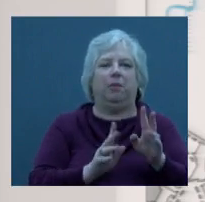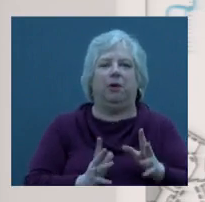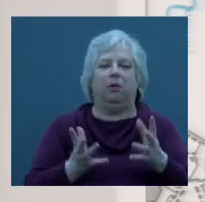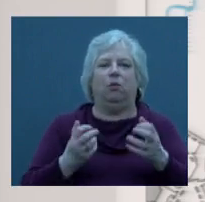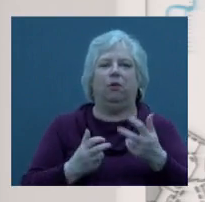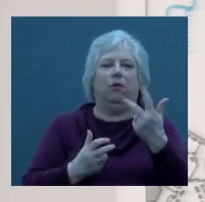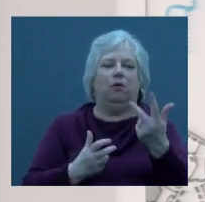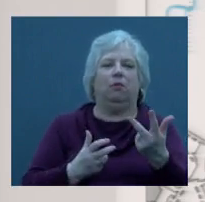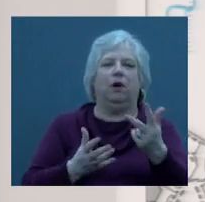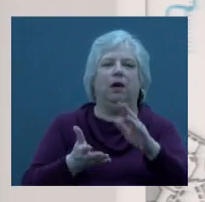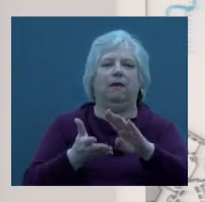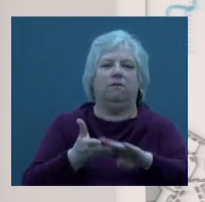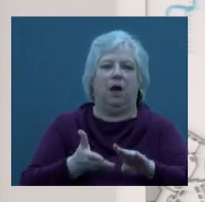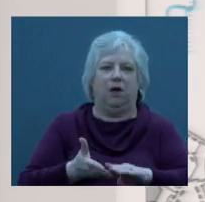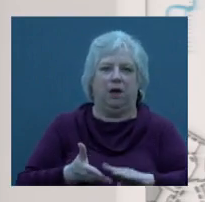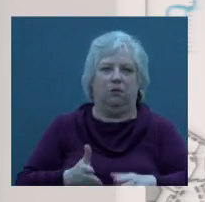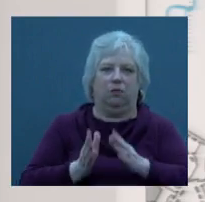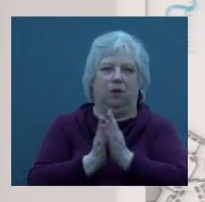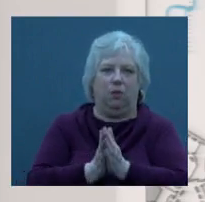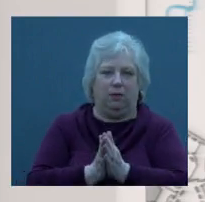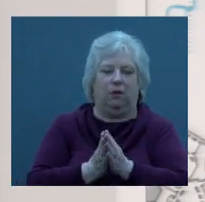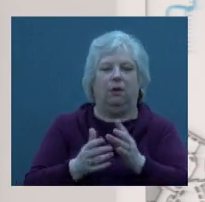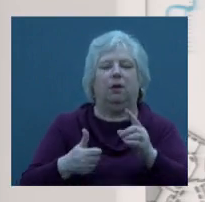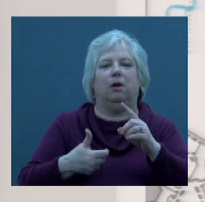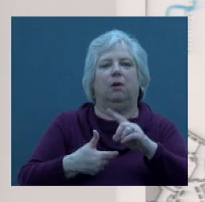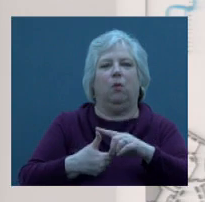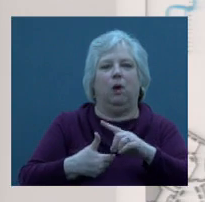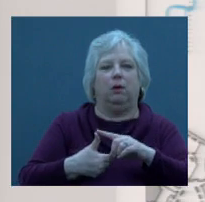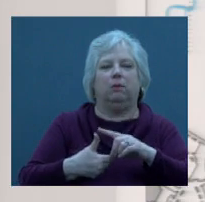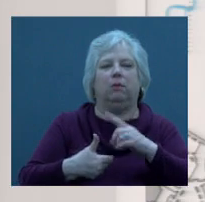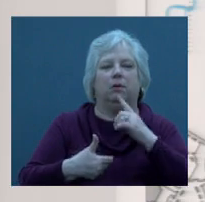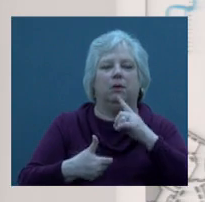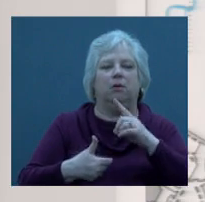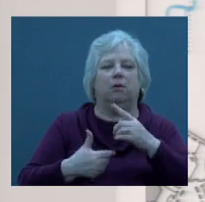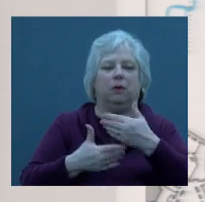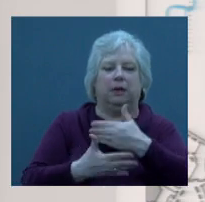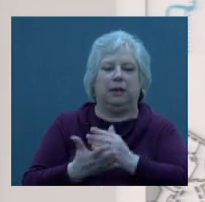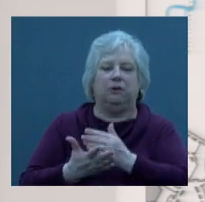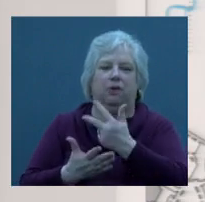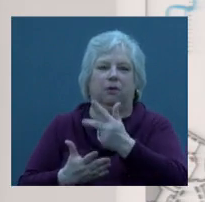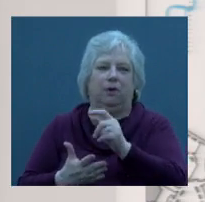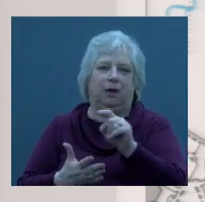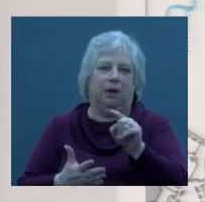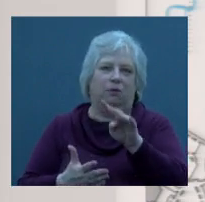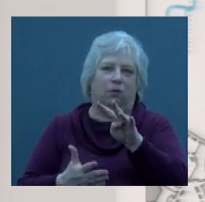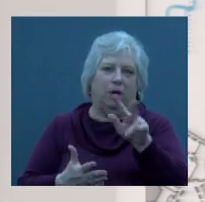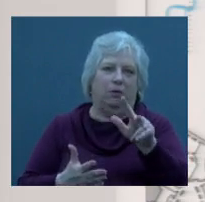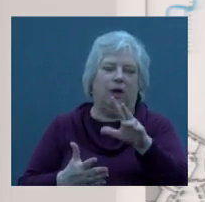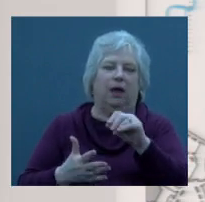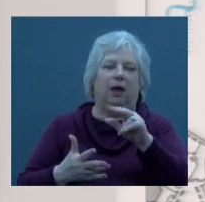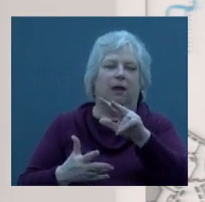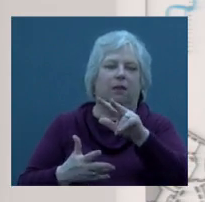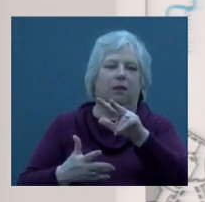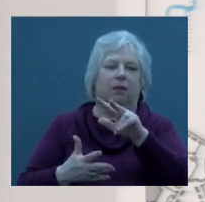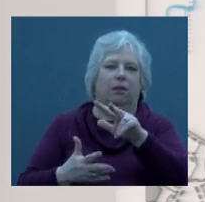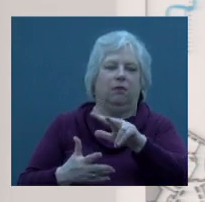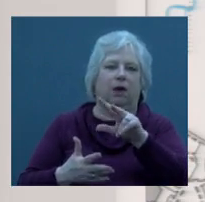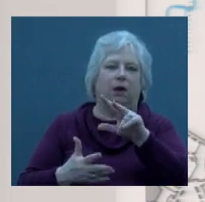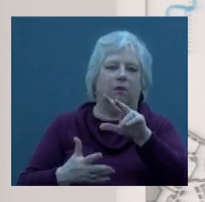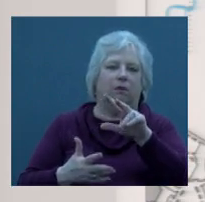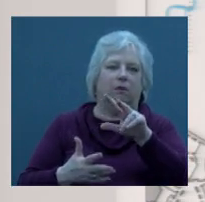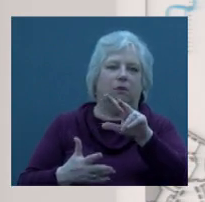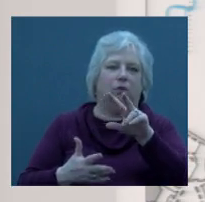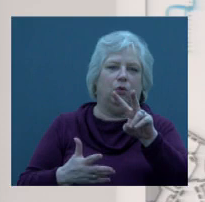3 variances. One would be to sections 30-43 and